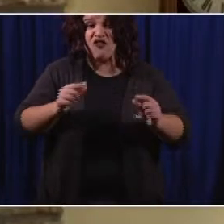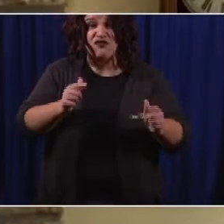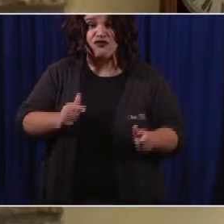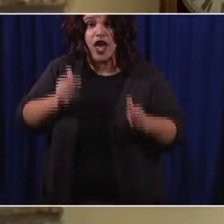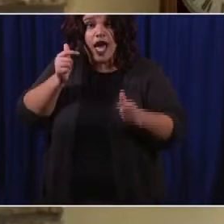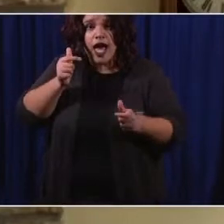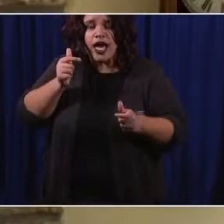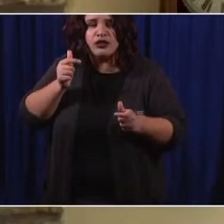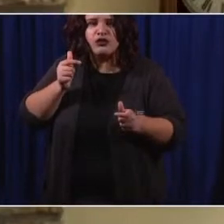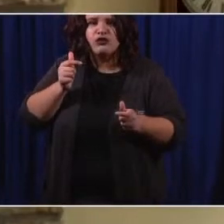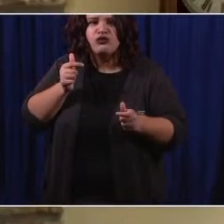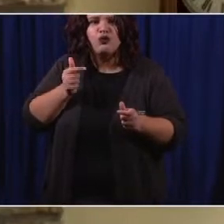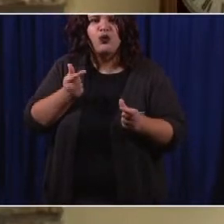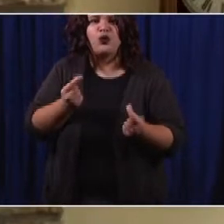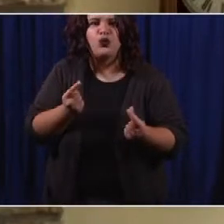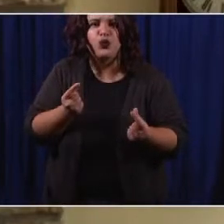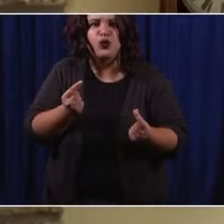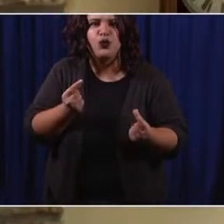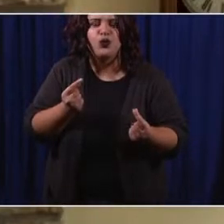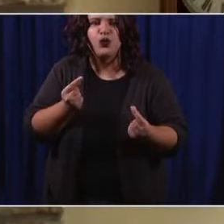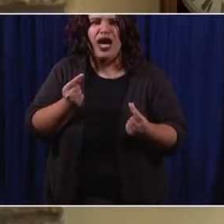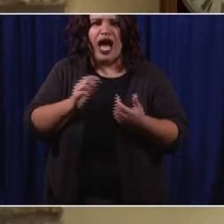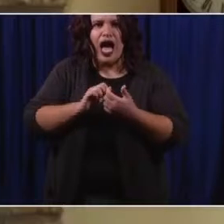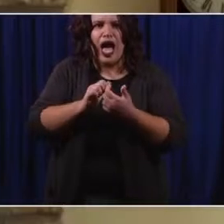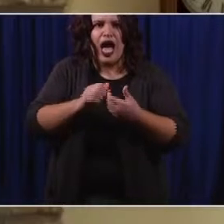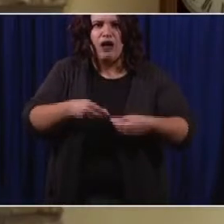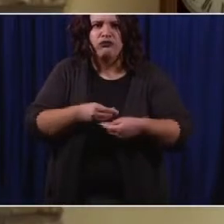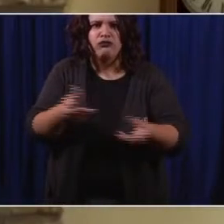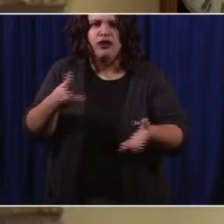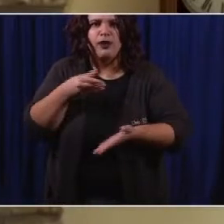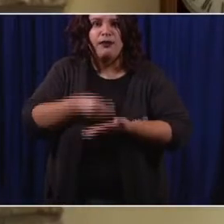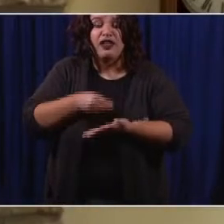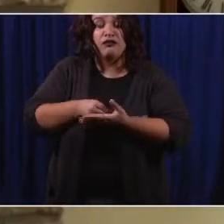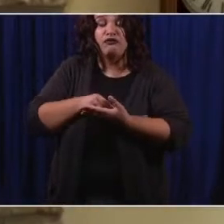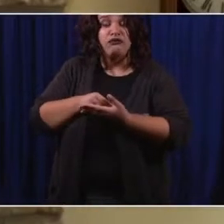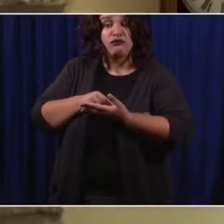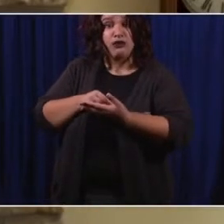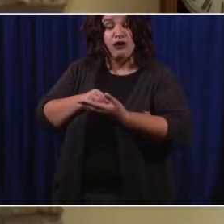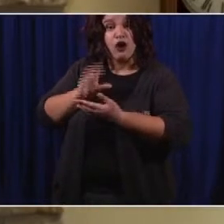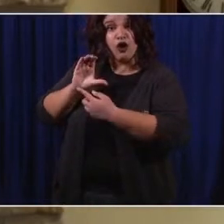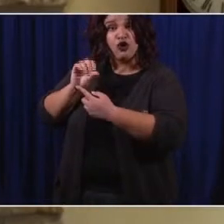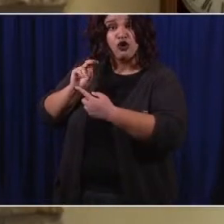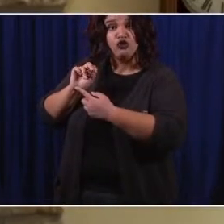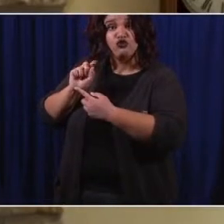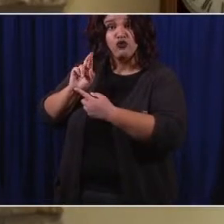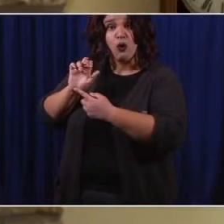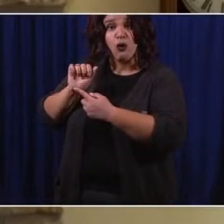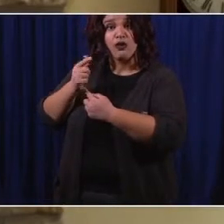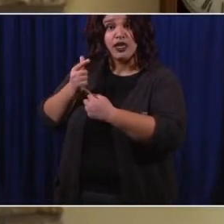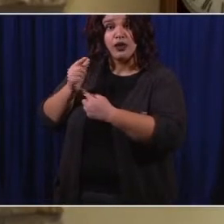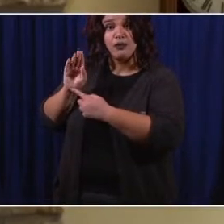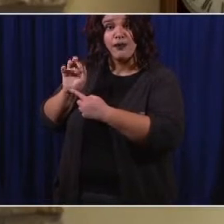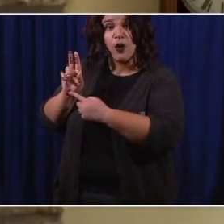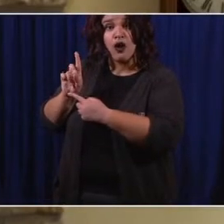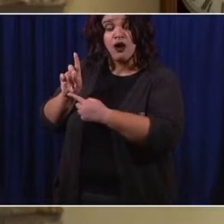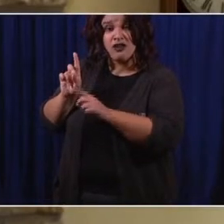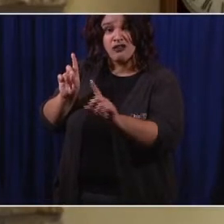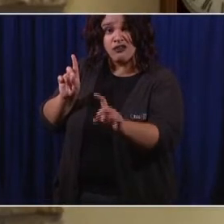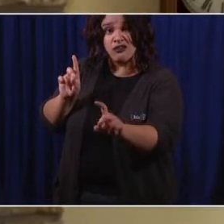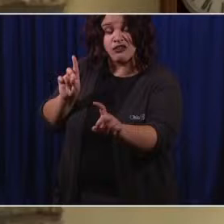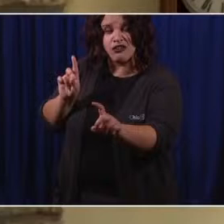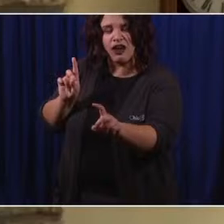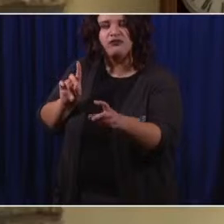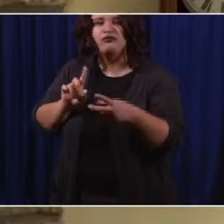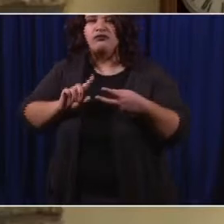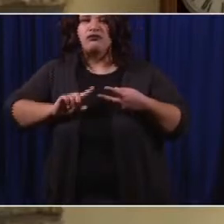the controlling board as the fastest method to deliver the aid? And then longer term, especially with last week's report